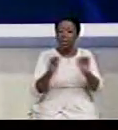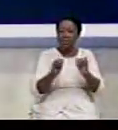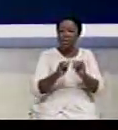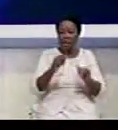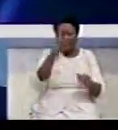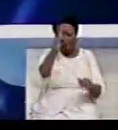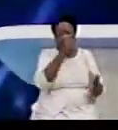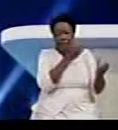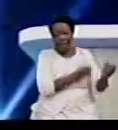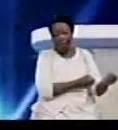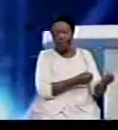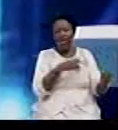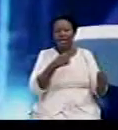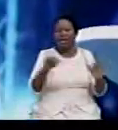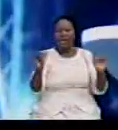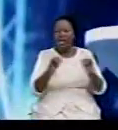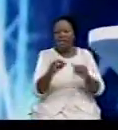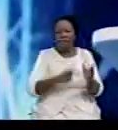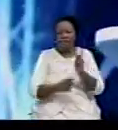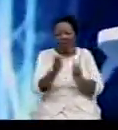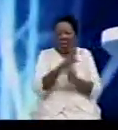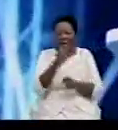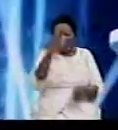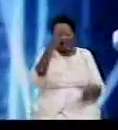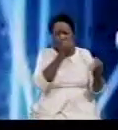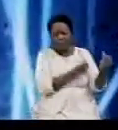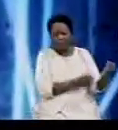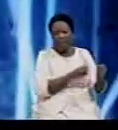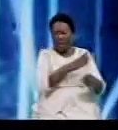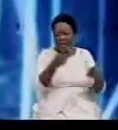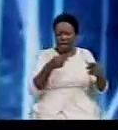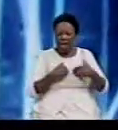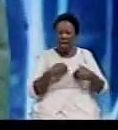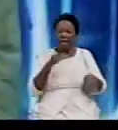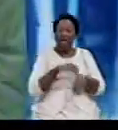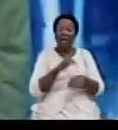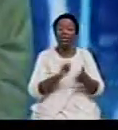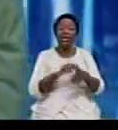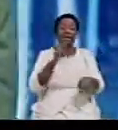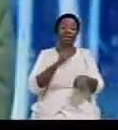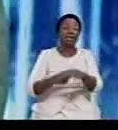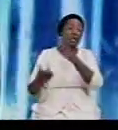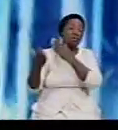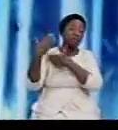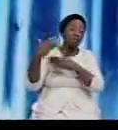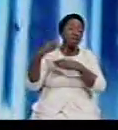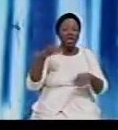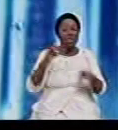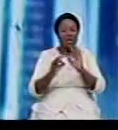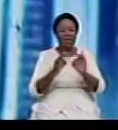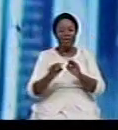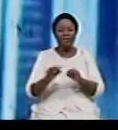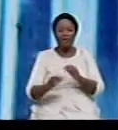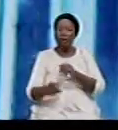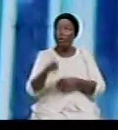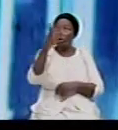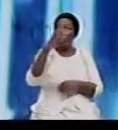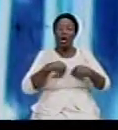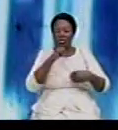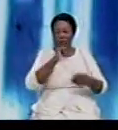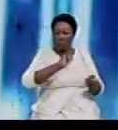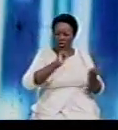same kind of faith they had at that time. If God has not changed, and if